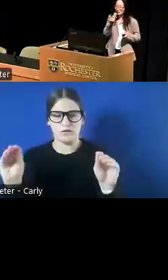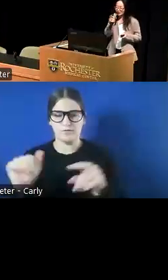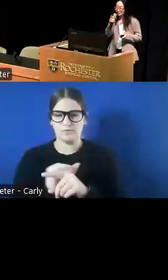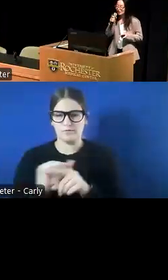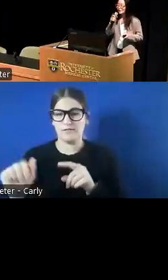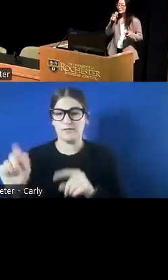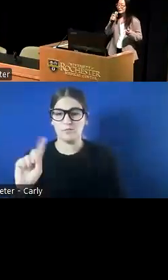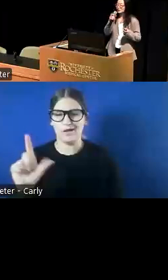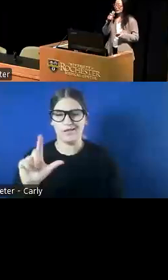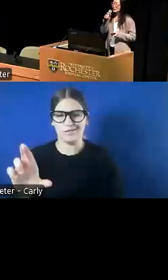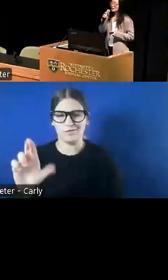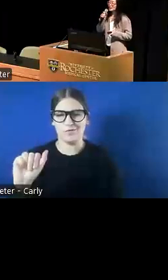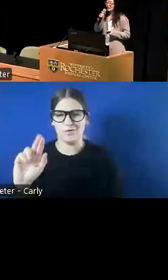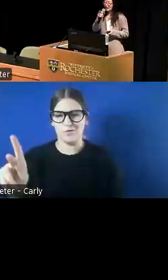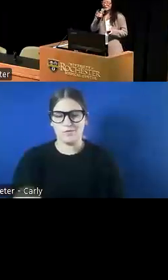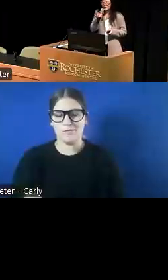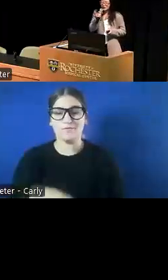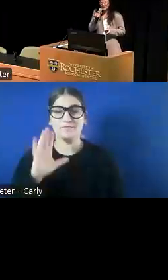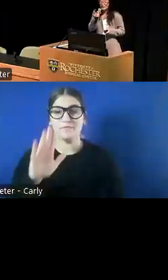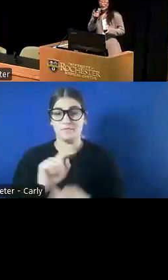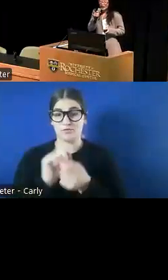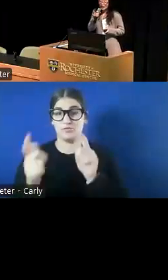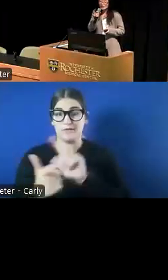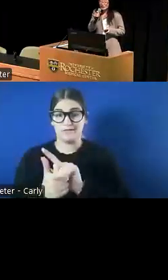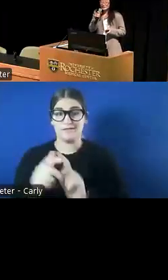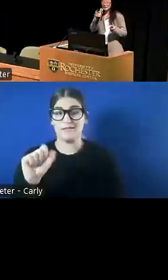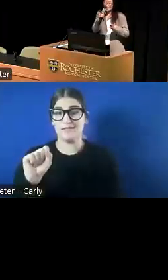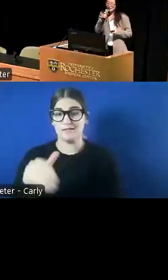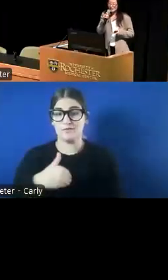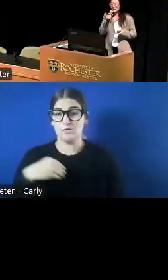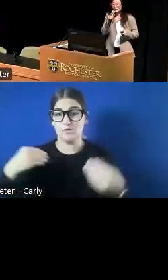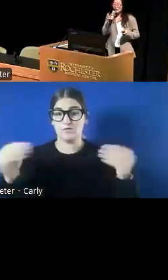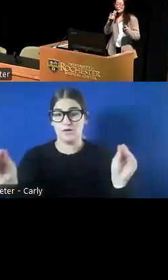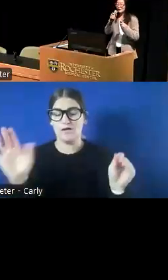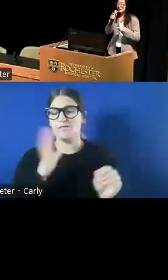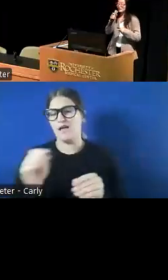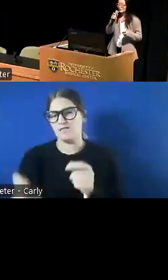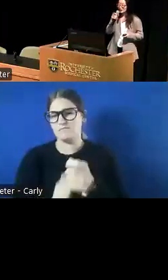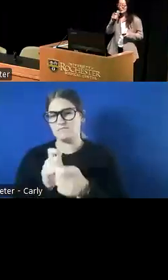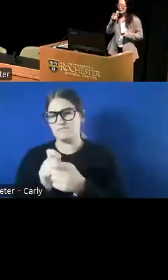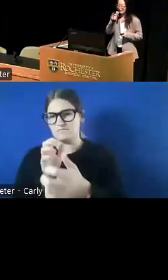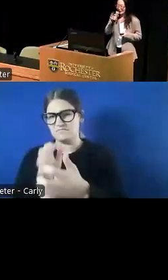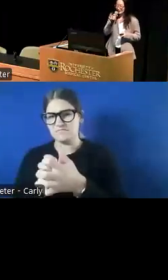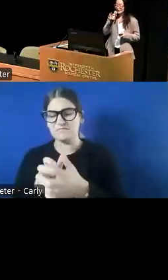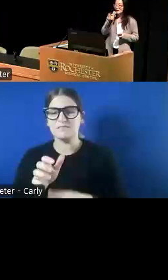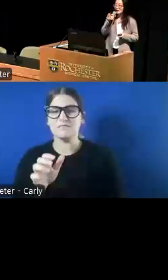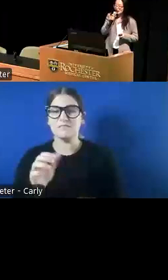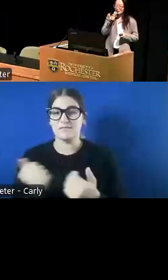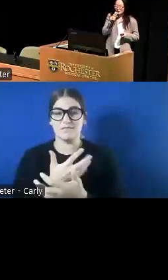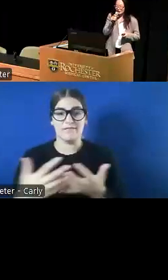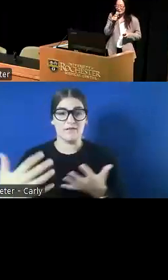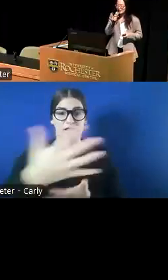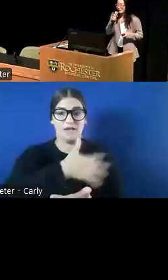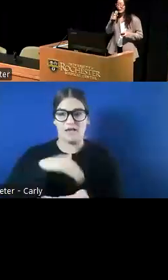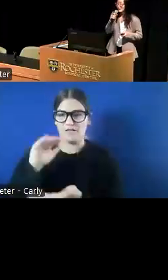me in March. We'll be translating that Soul Shop and adapting Soul Shop with the information that we have gathered, along